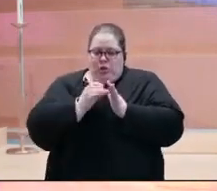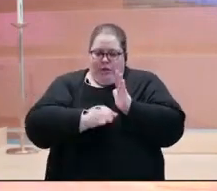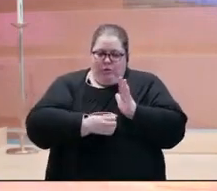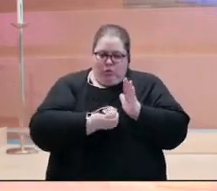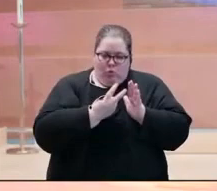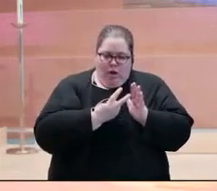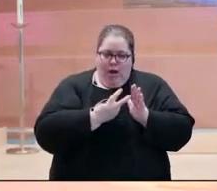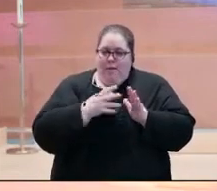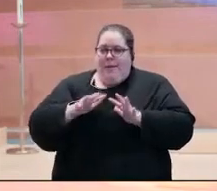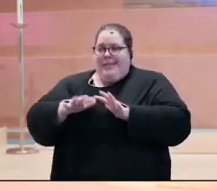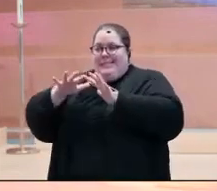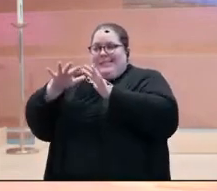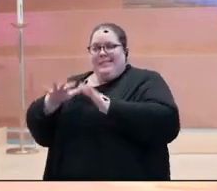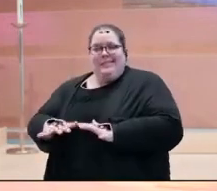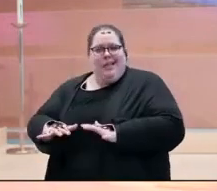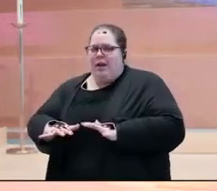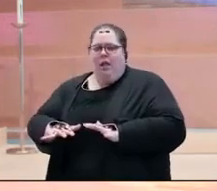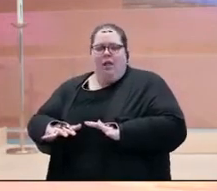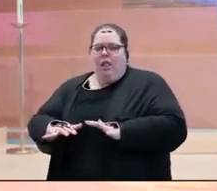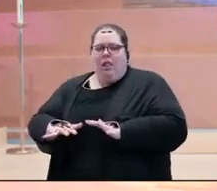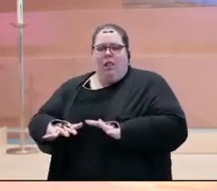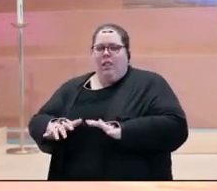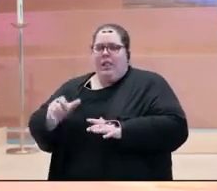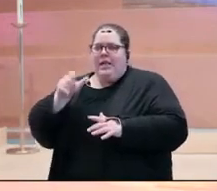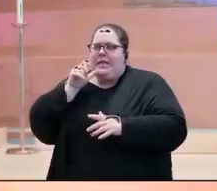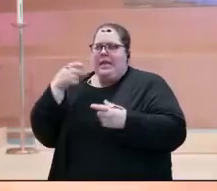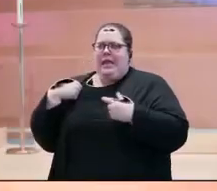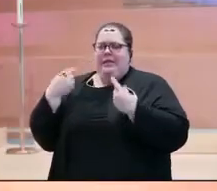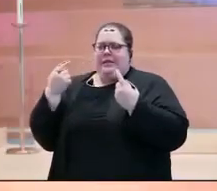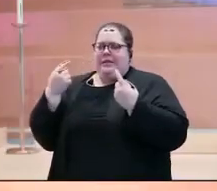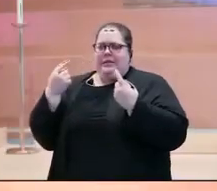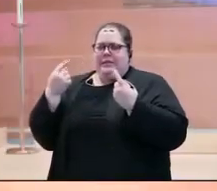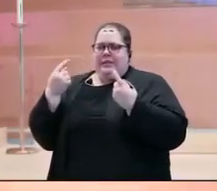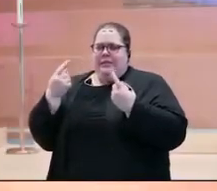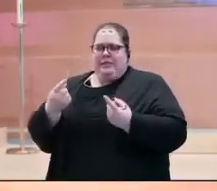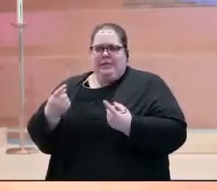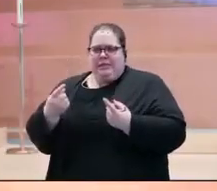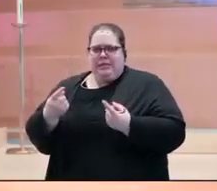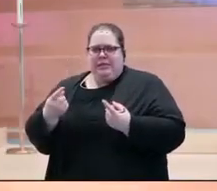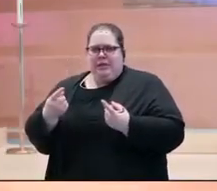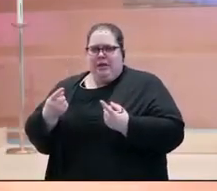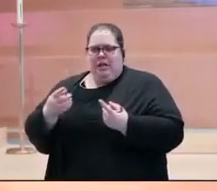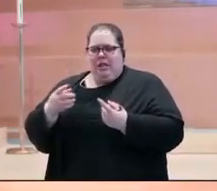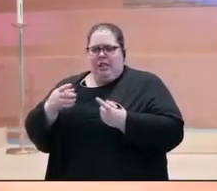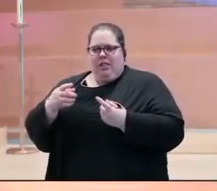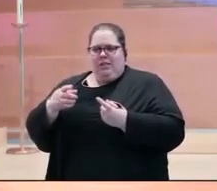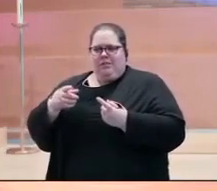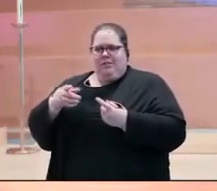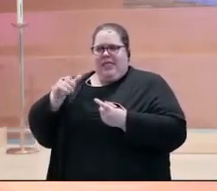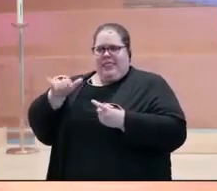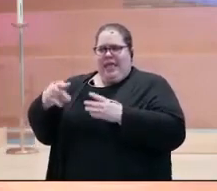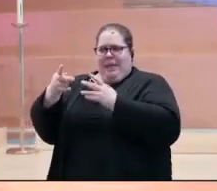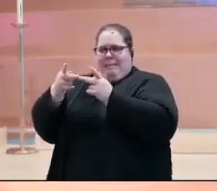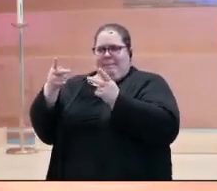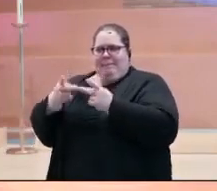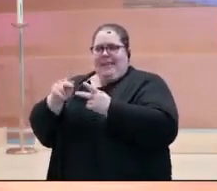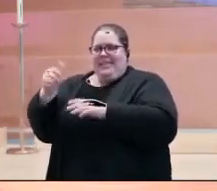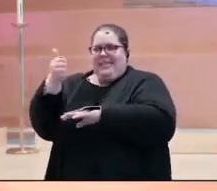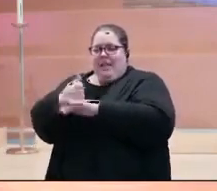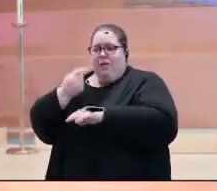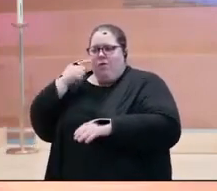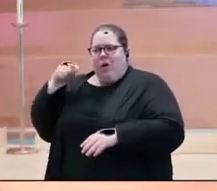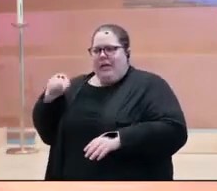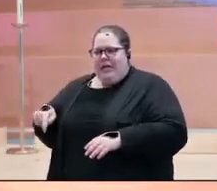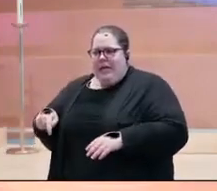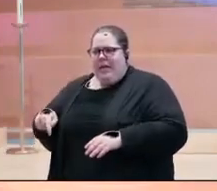him down in his place, in the place that God created for him, called him to, the place that God made